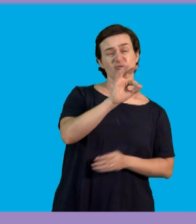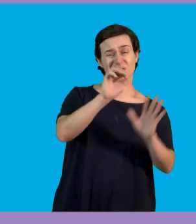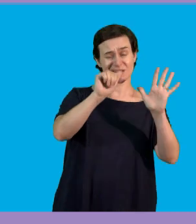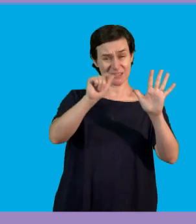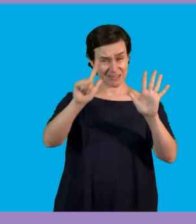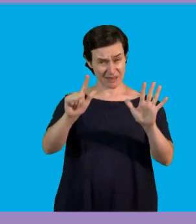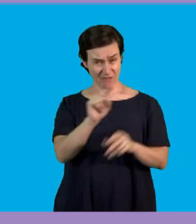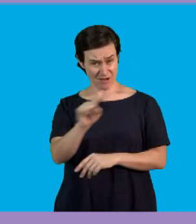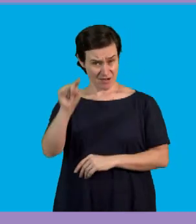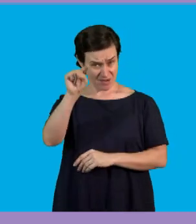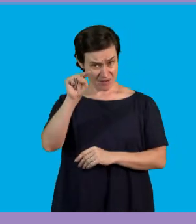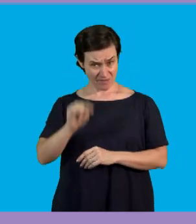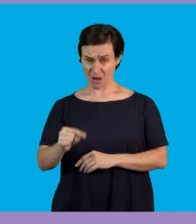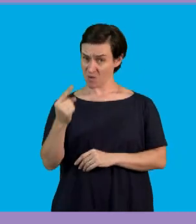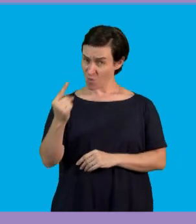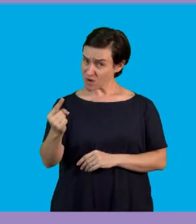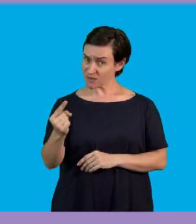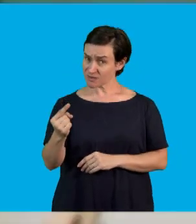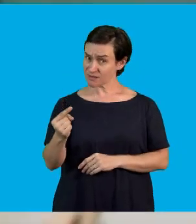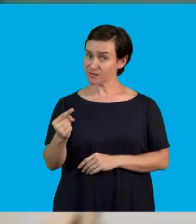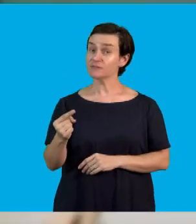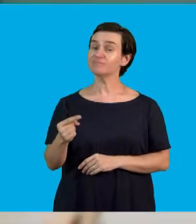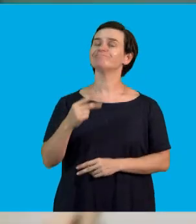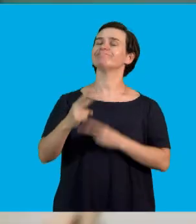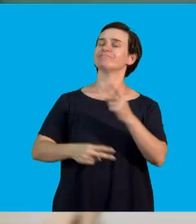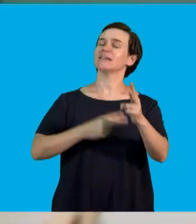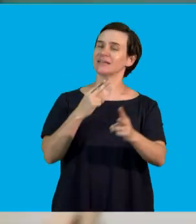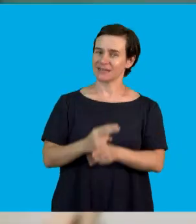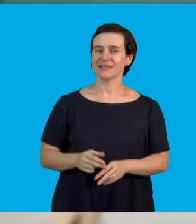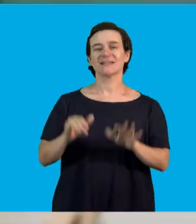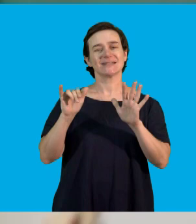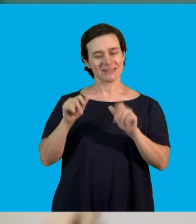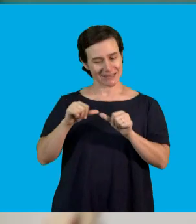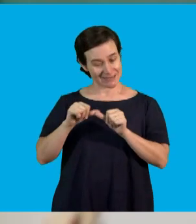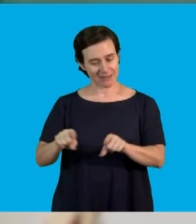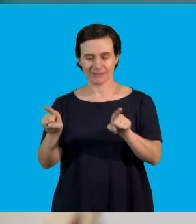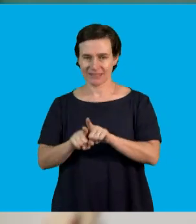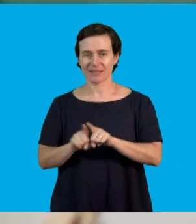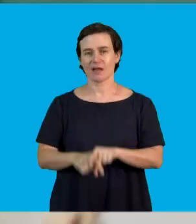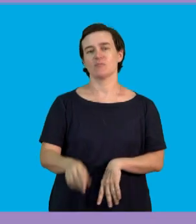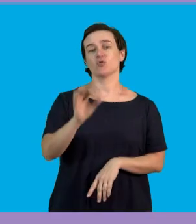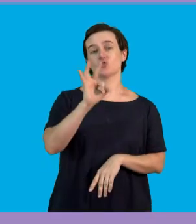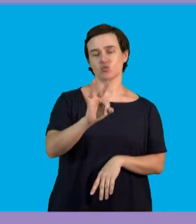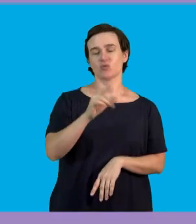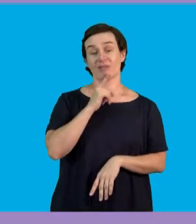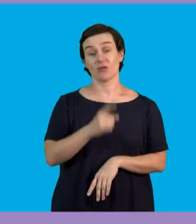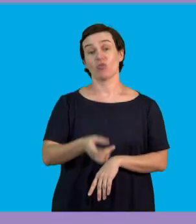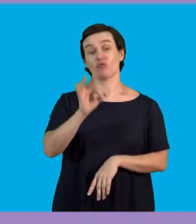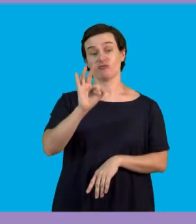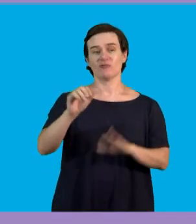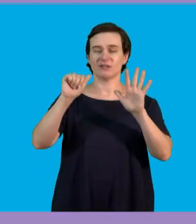2,367 divided by 1. Again, it will still remain the same. It will be